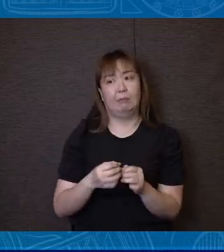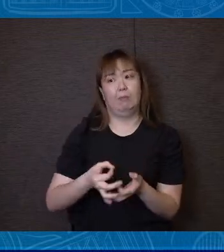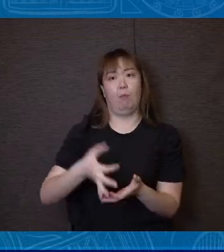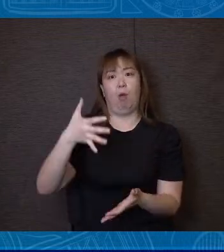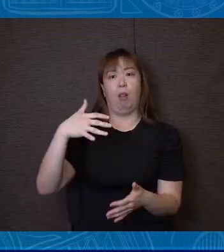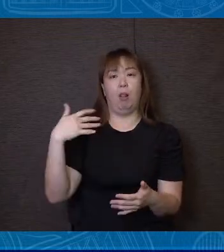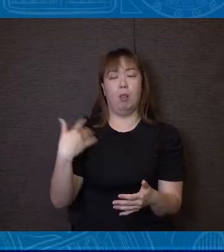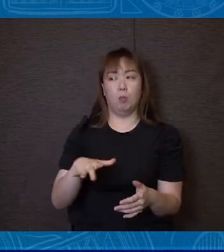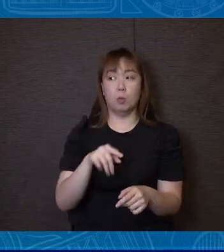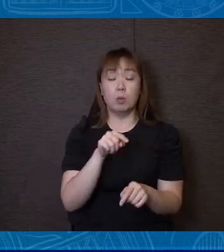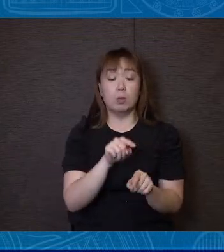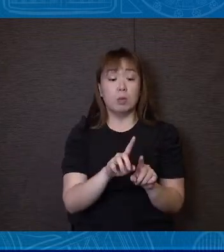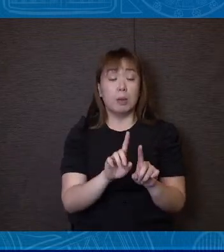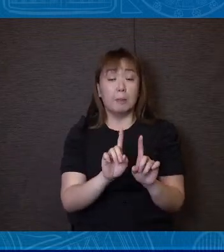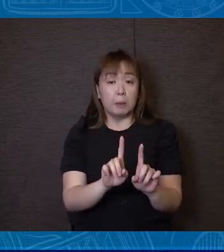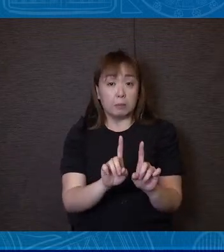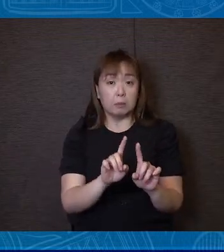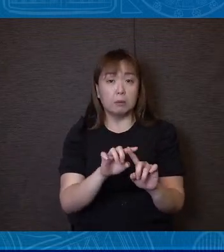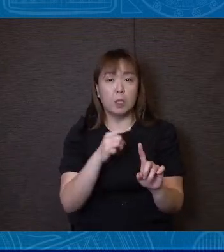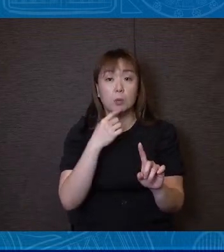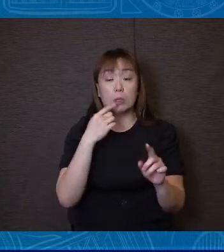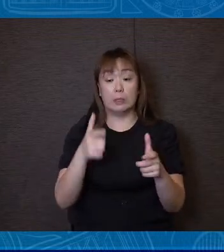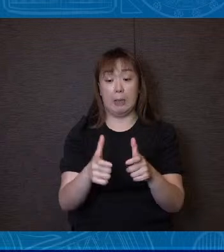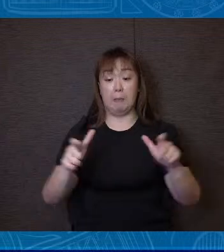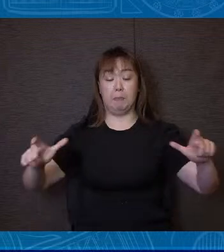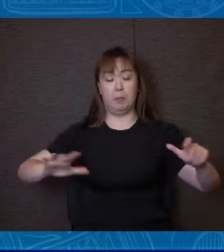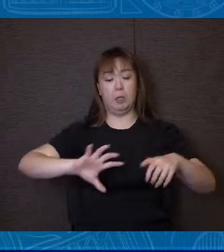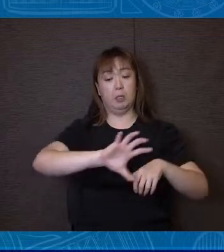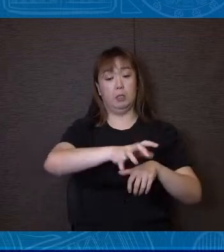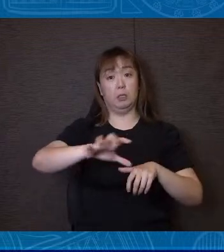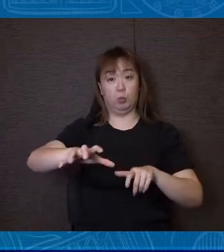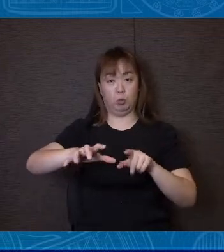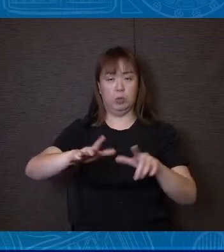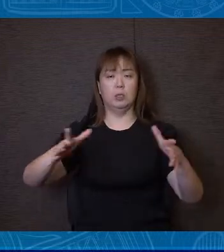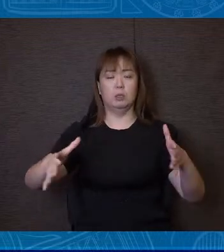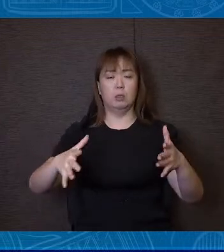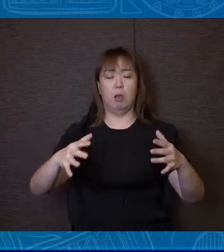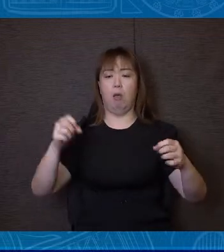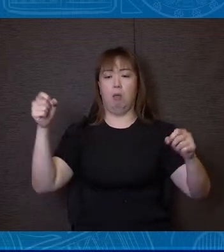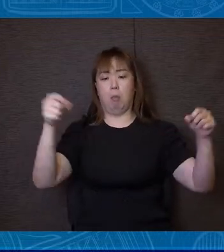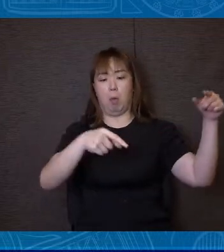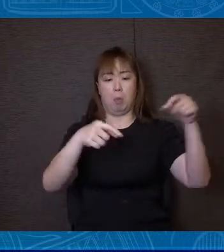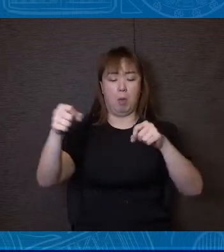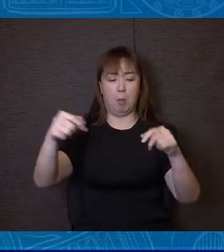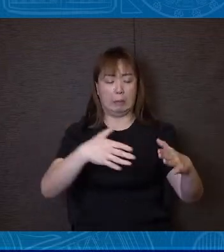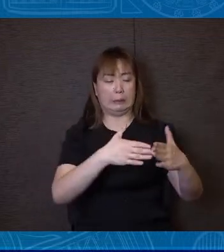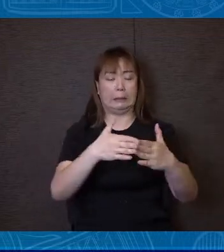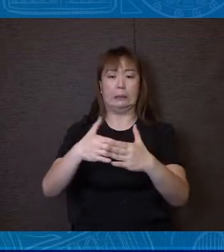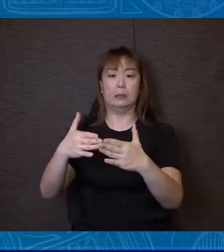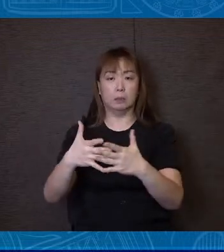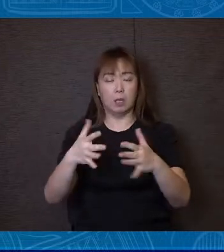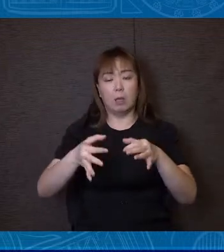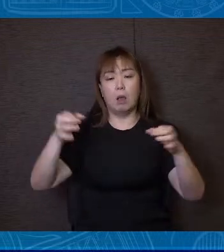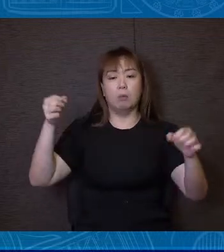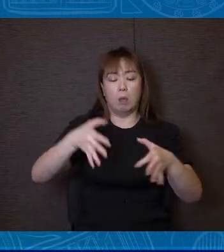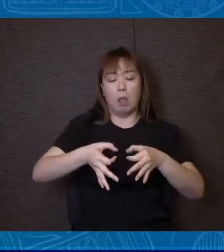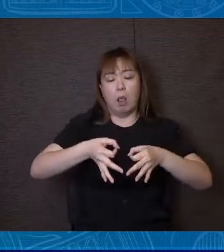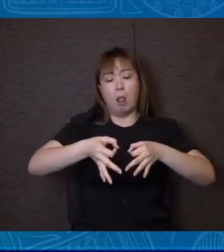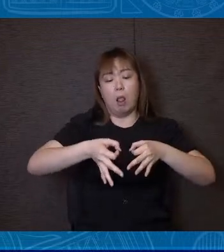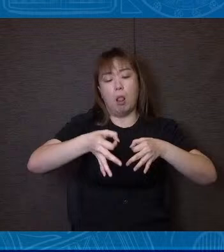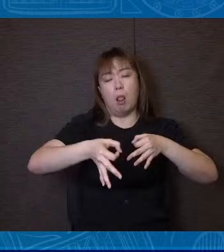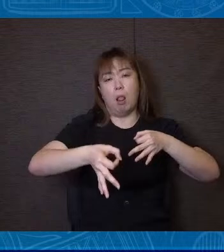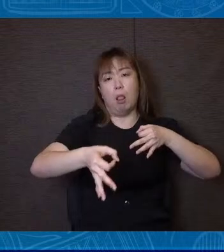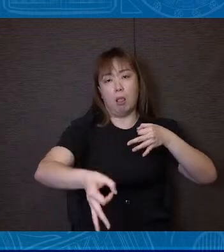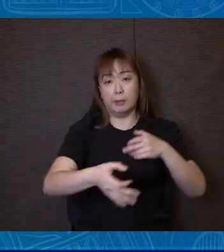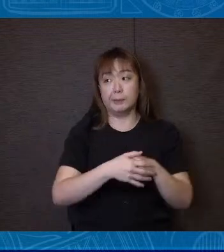And when you're talking about large countries, there can be quite a bit of congestion where you could actually have a substantial delay. So maybe the first